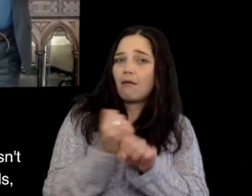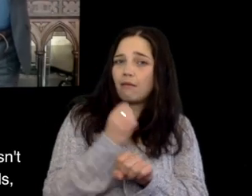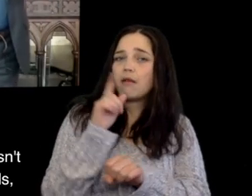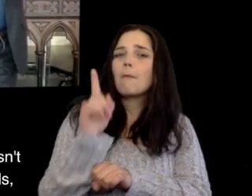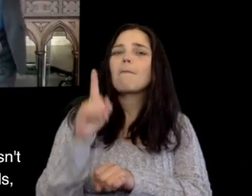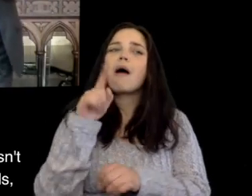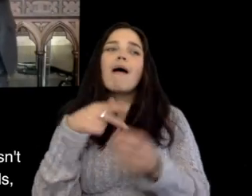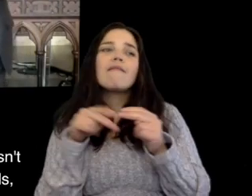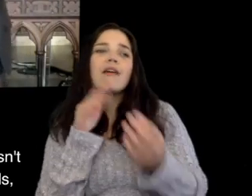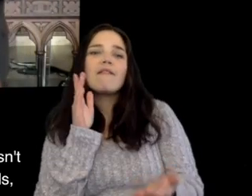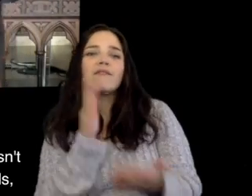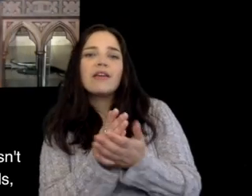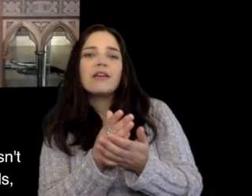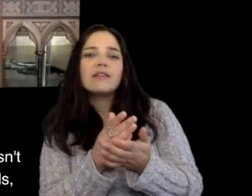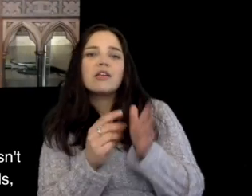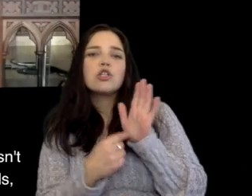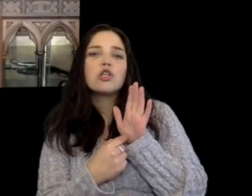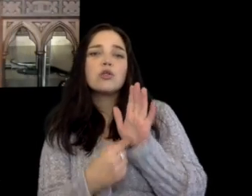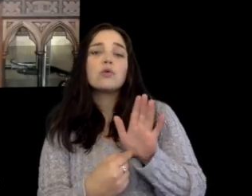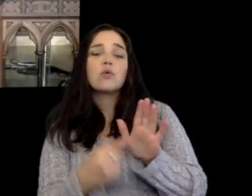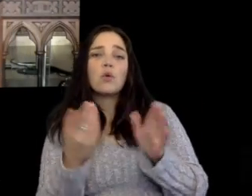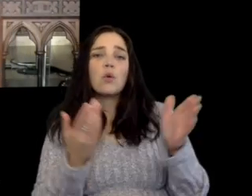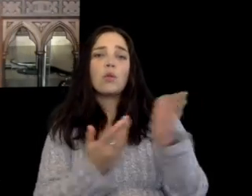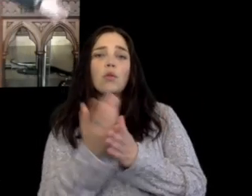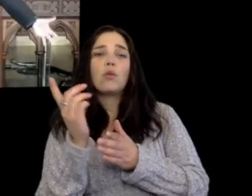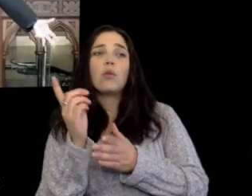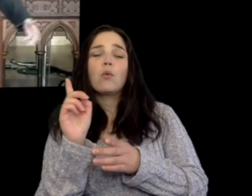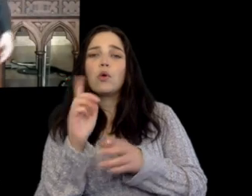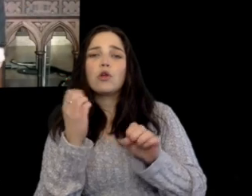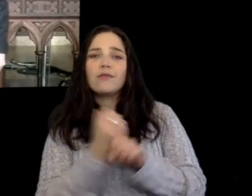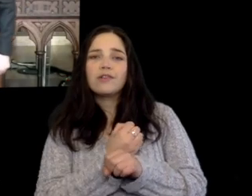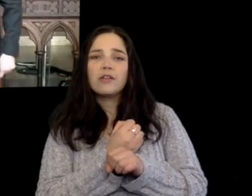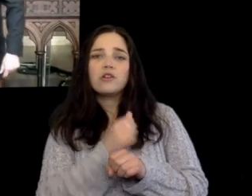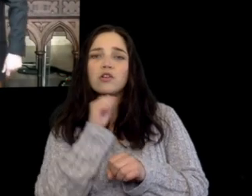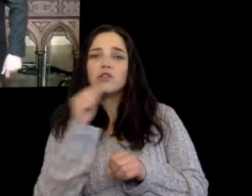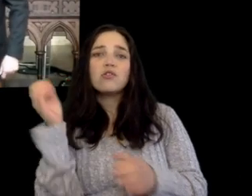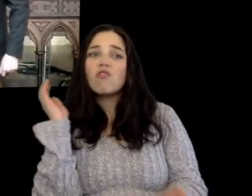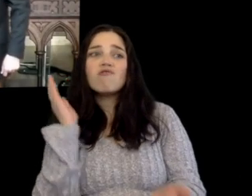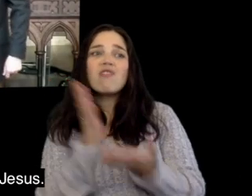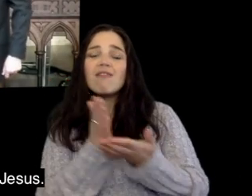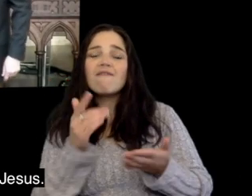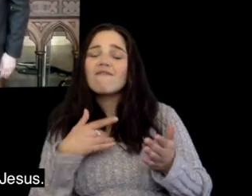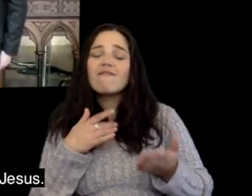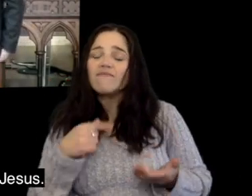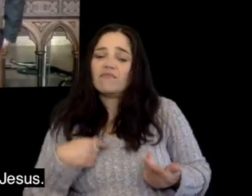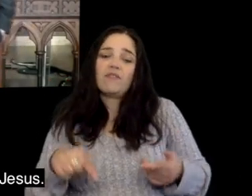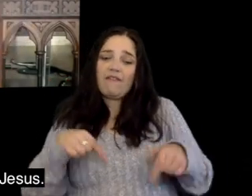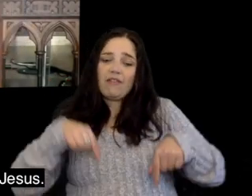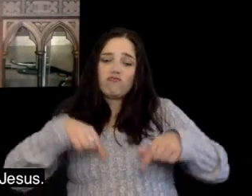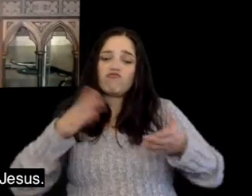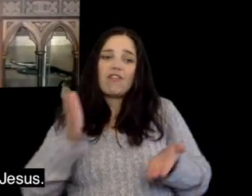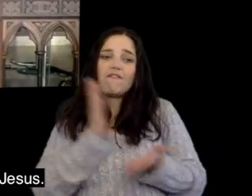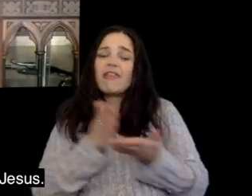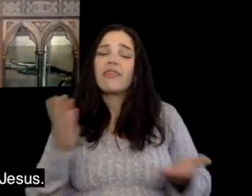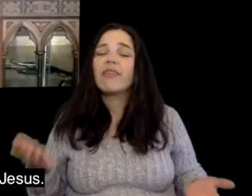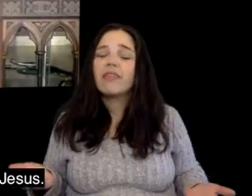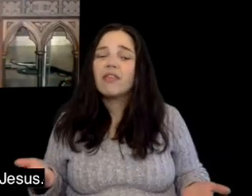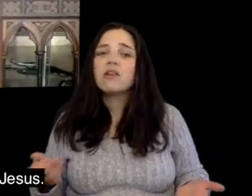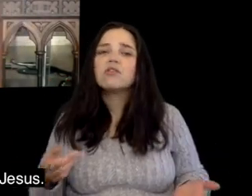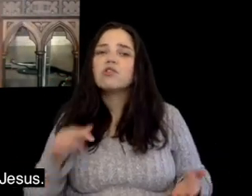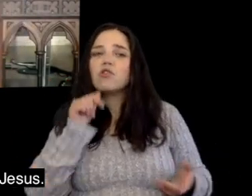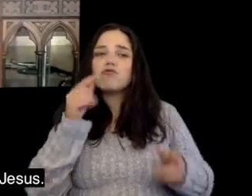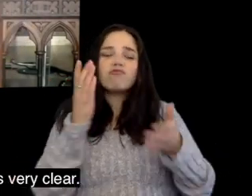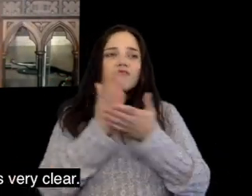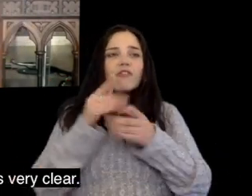But if that faith doesn't show itself in deeds, it's not real faith. It's not